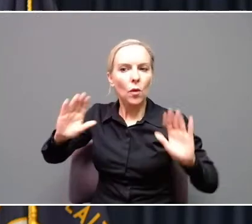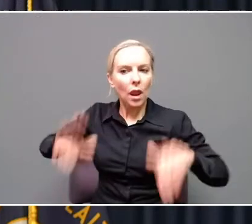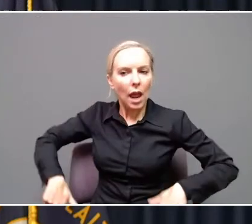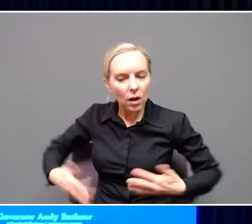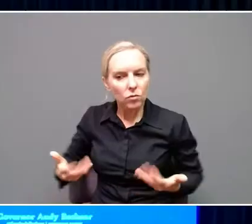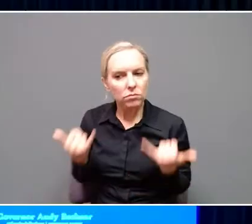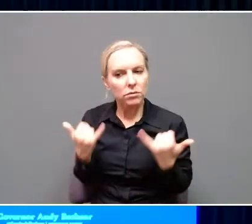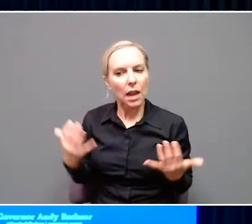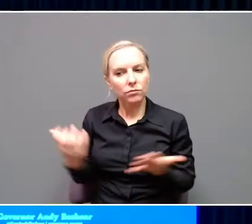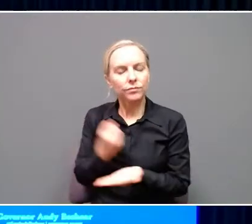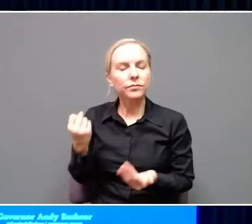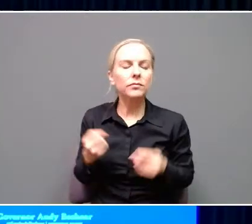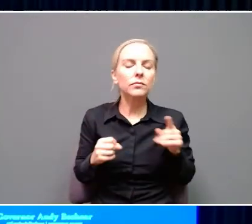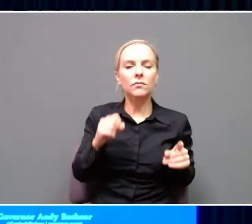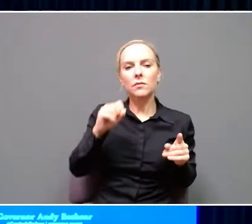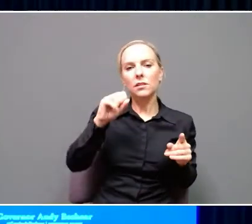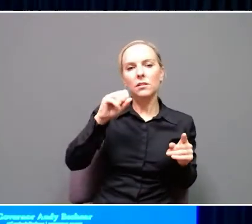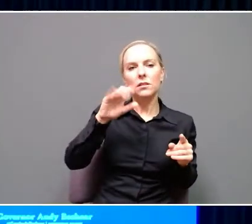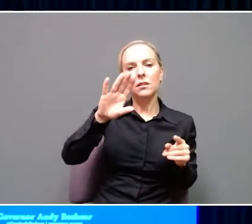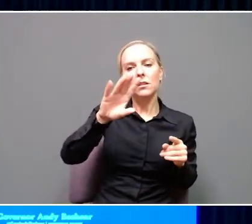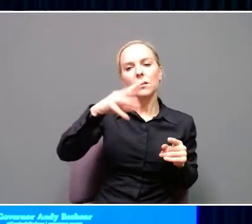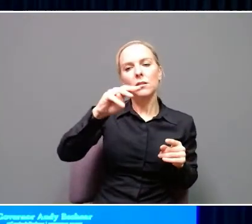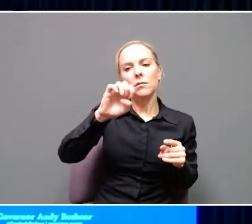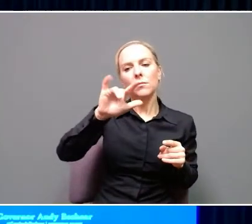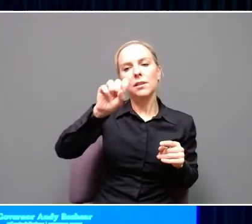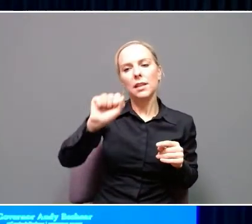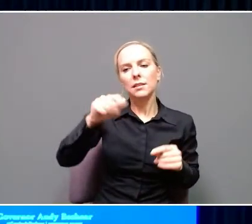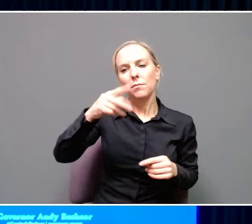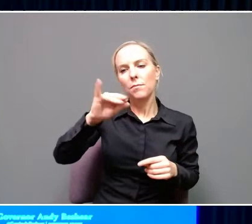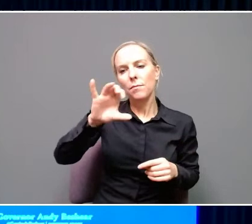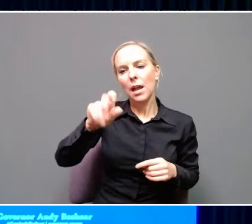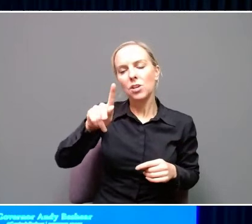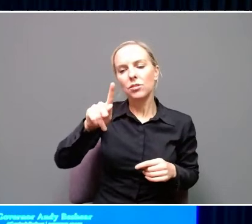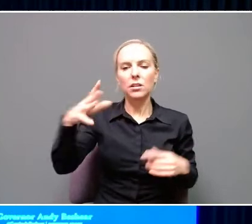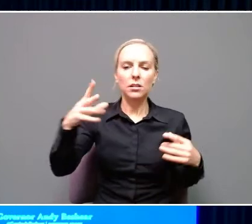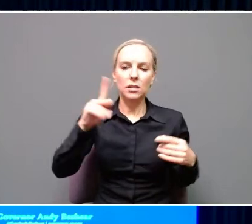James dropped off. Melissa Patrick, Kentucky Health News.